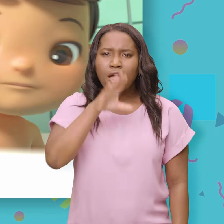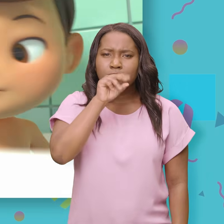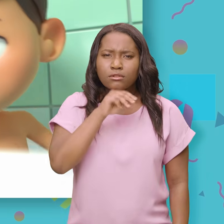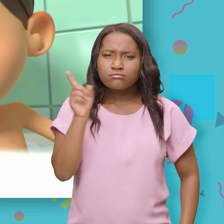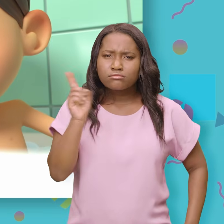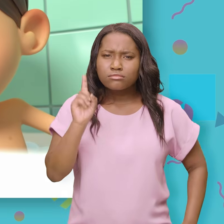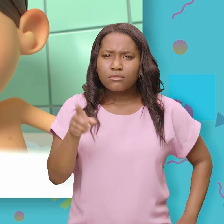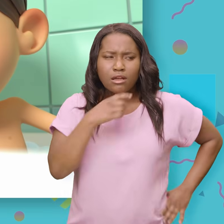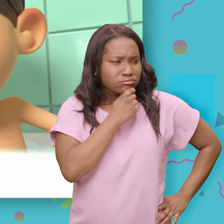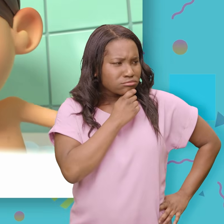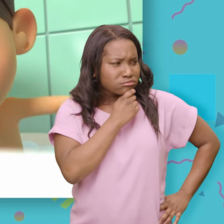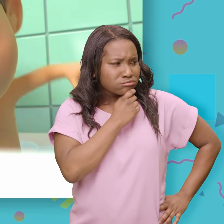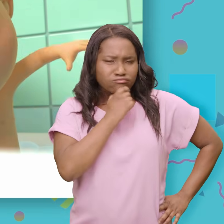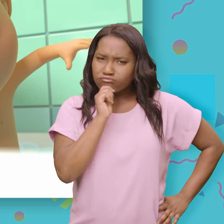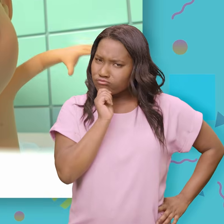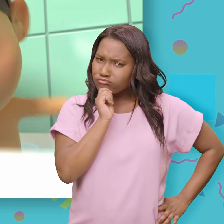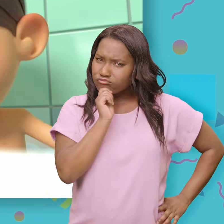Where did my ducky go?